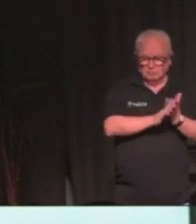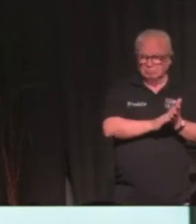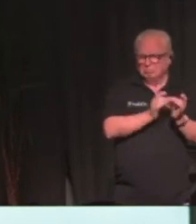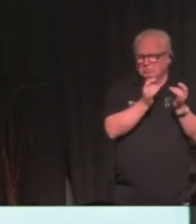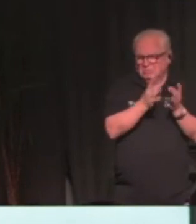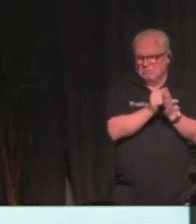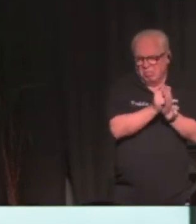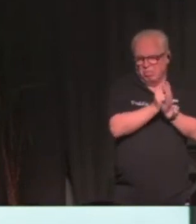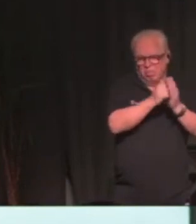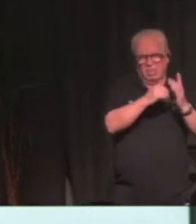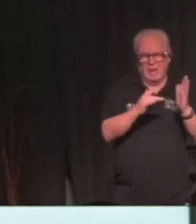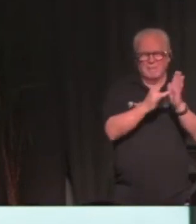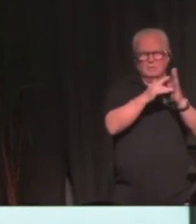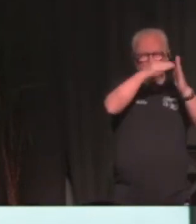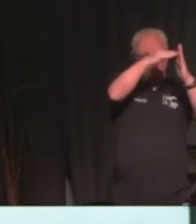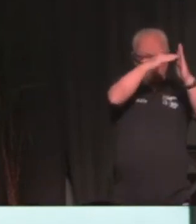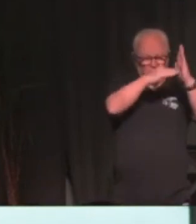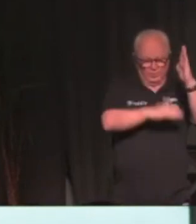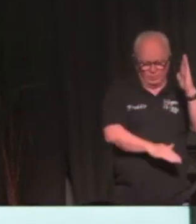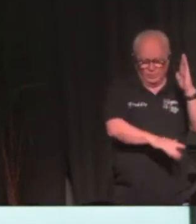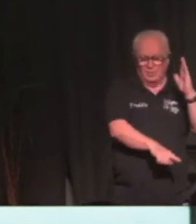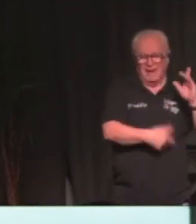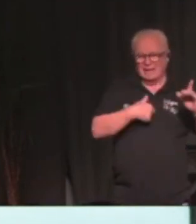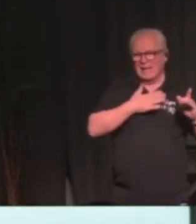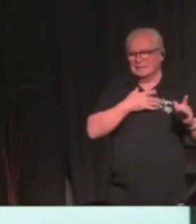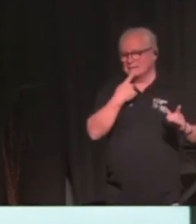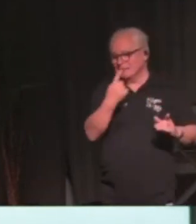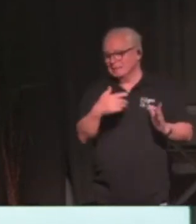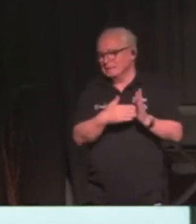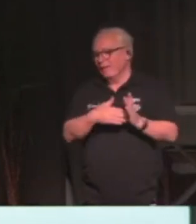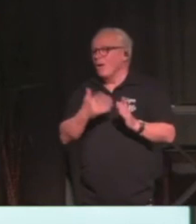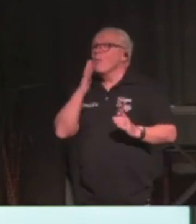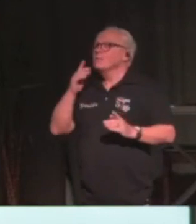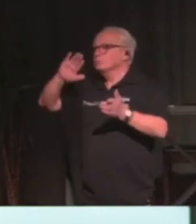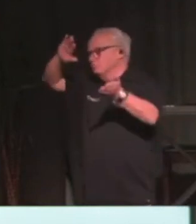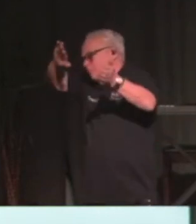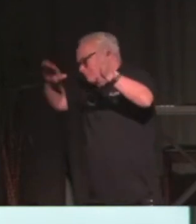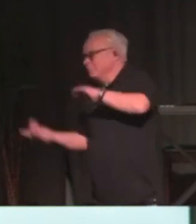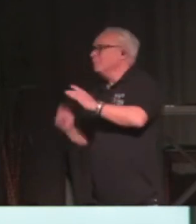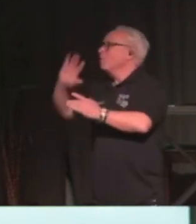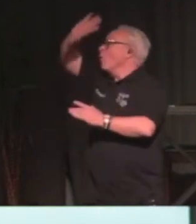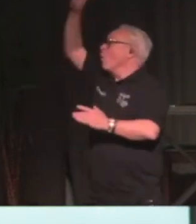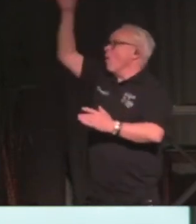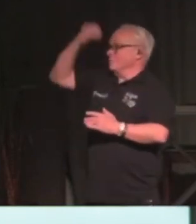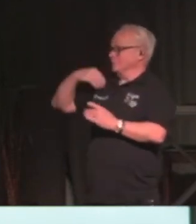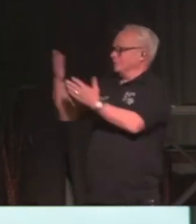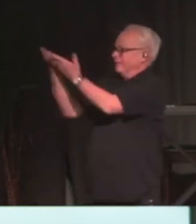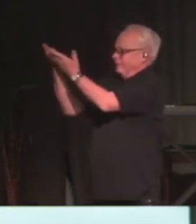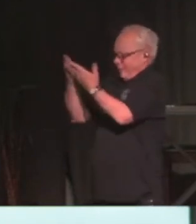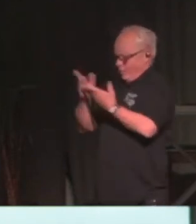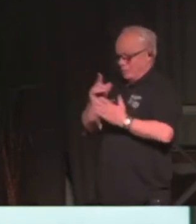And so I'd like to suggest to you today that the baptism of the Holy Spirit gives you and I access to power and a